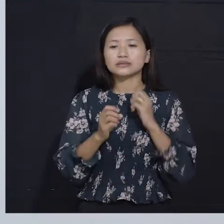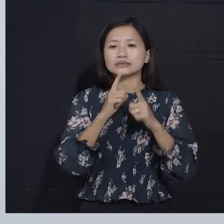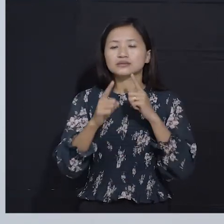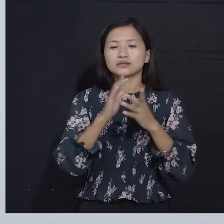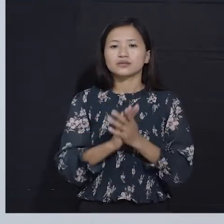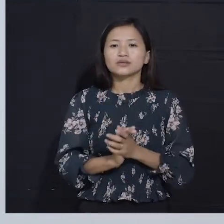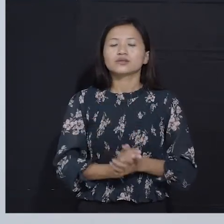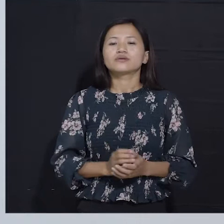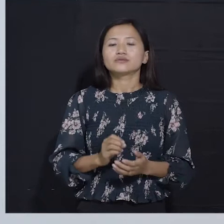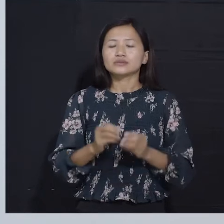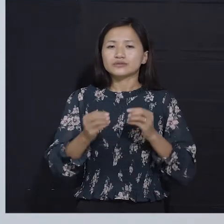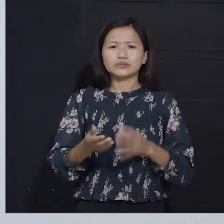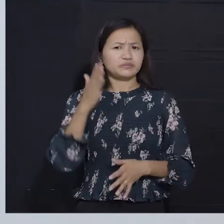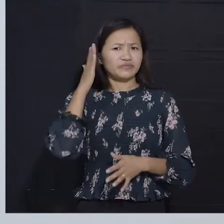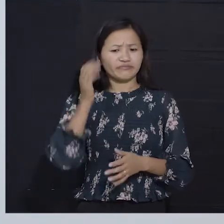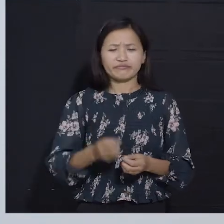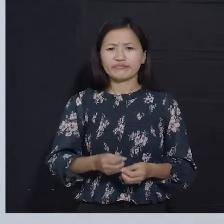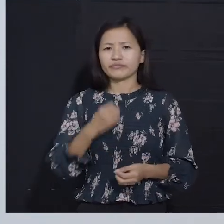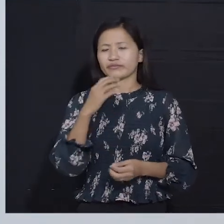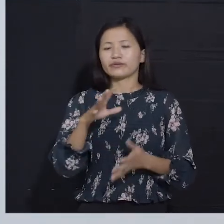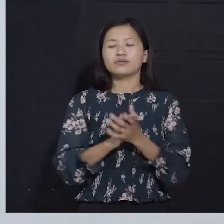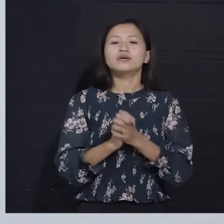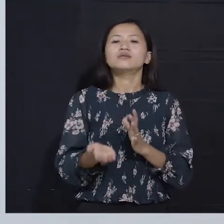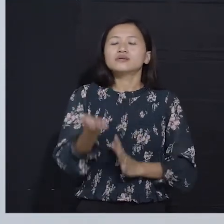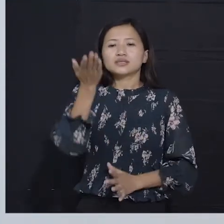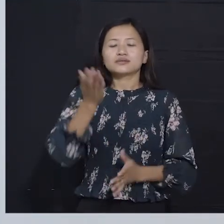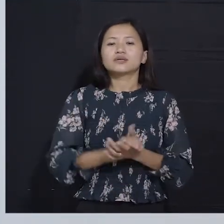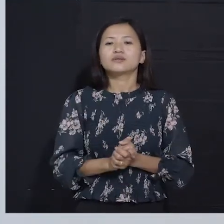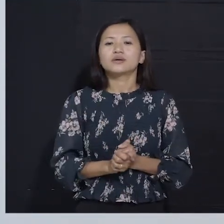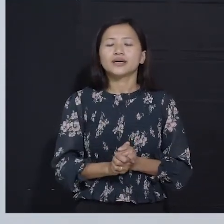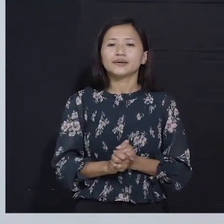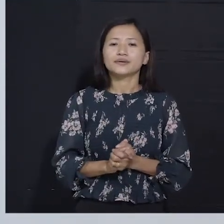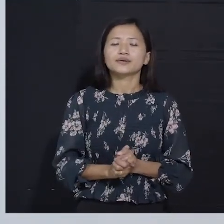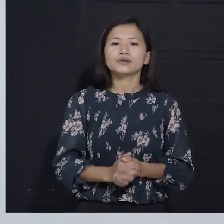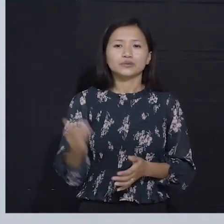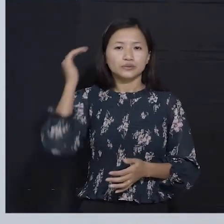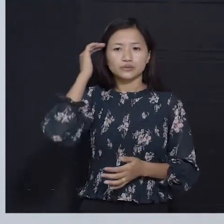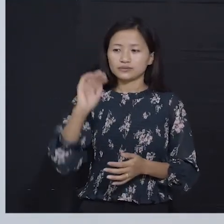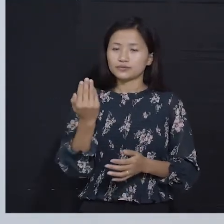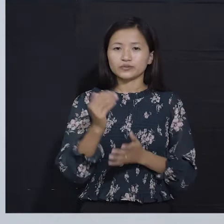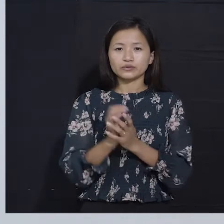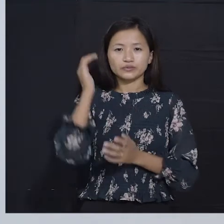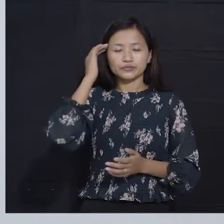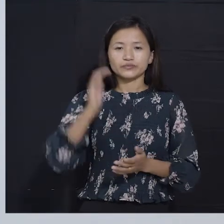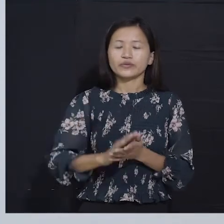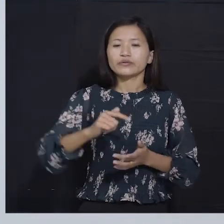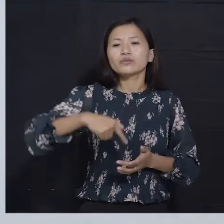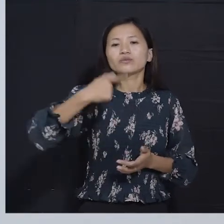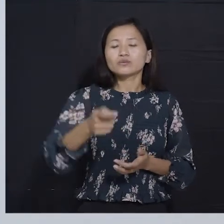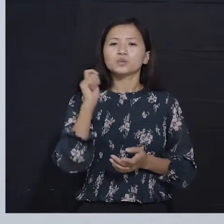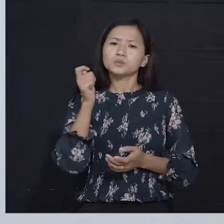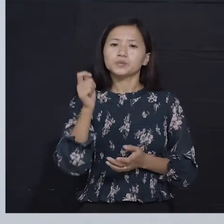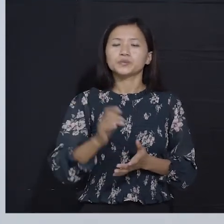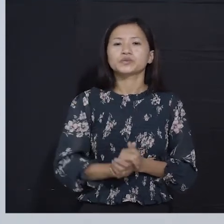will be fresh for you to fill it up, which is going to help you more. Sometimes we know that we are going to do our work later,